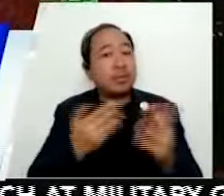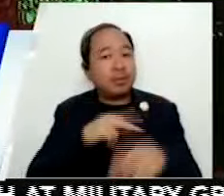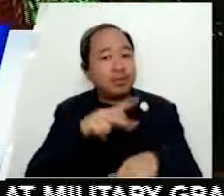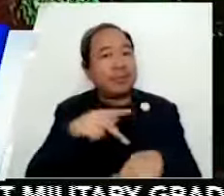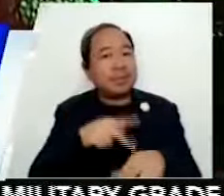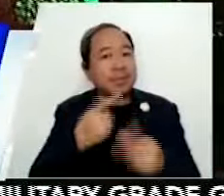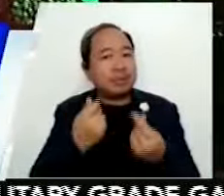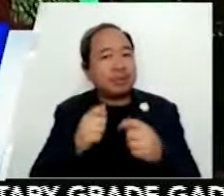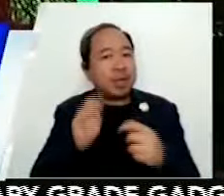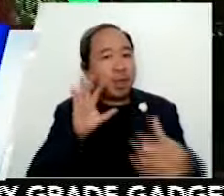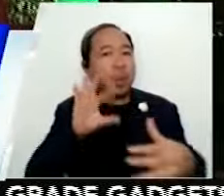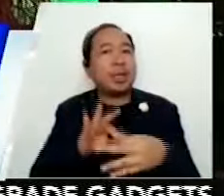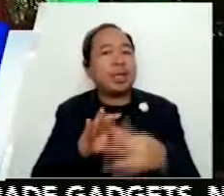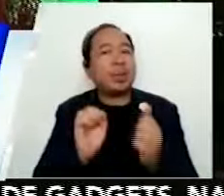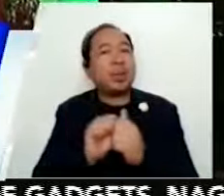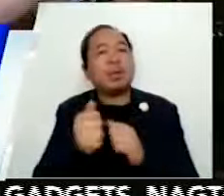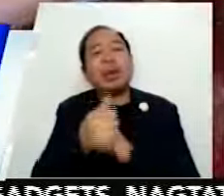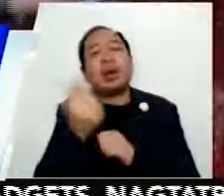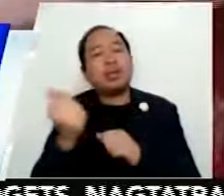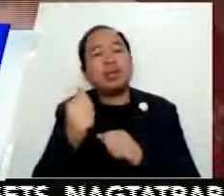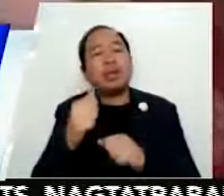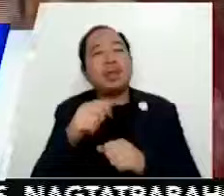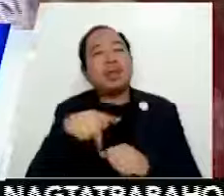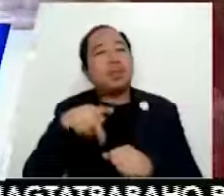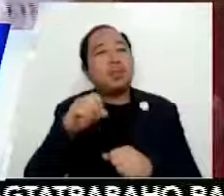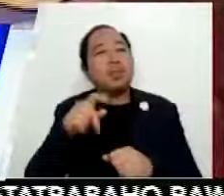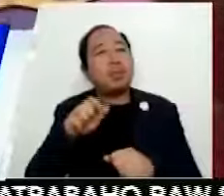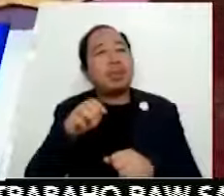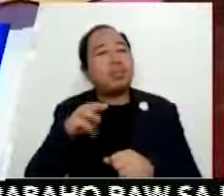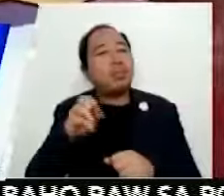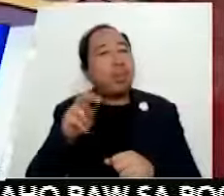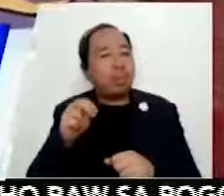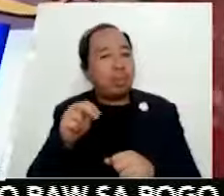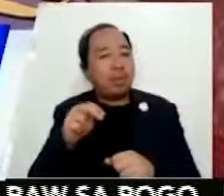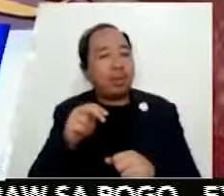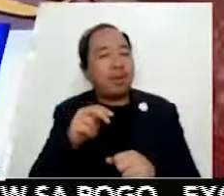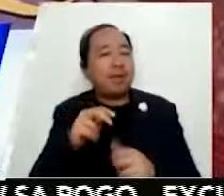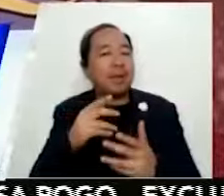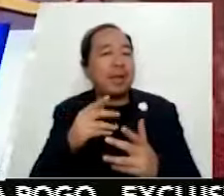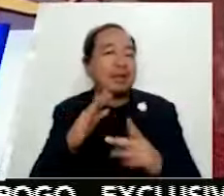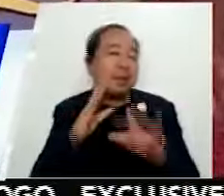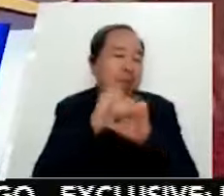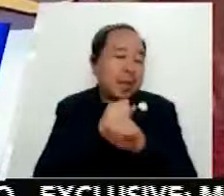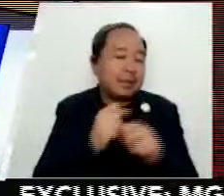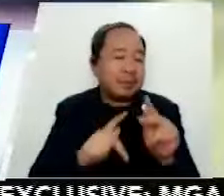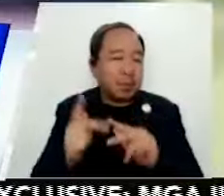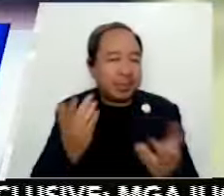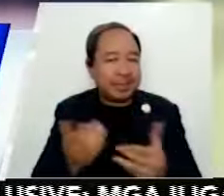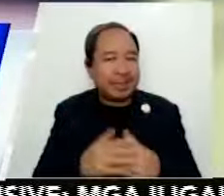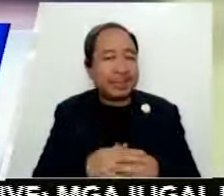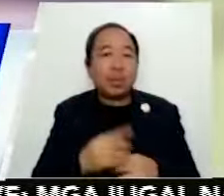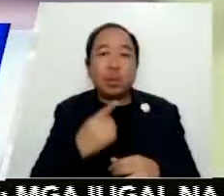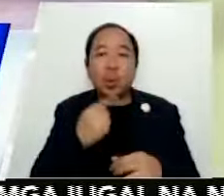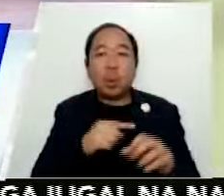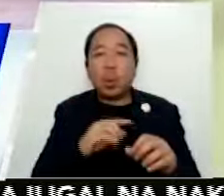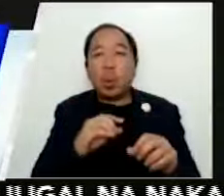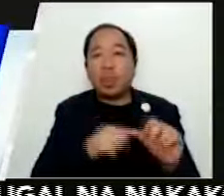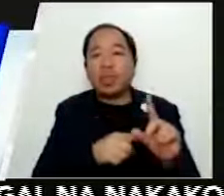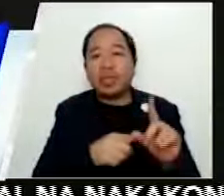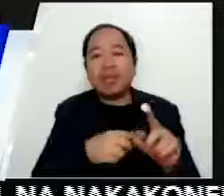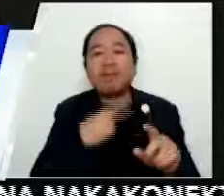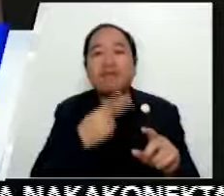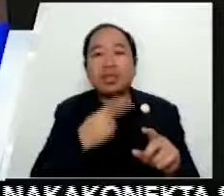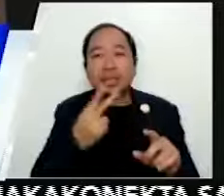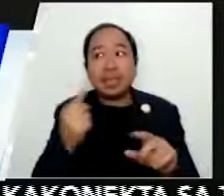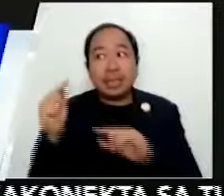rest of the Pokemon fans in the country. Nandito sa Pilipinas ang mga OG Pokemon voices, si Jason Page. I'm